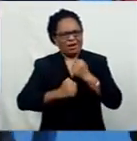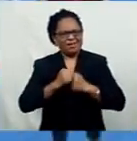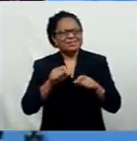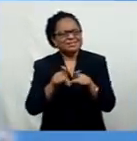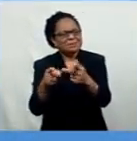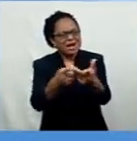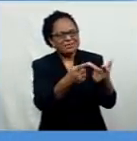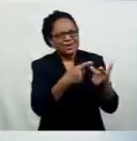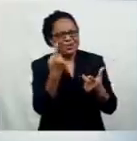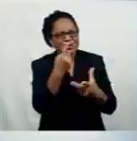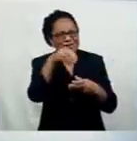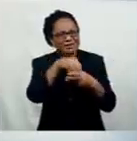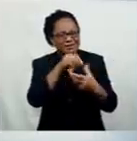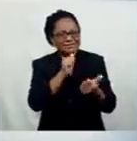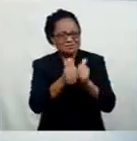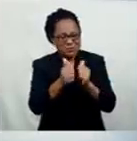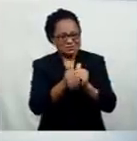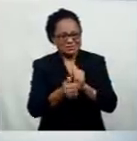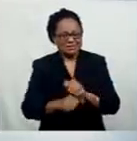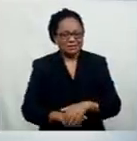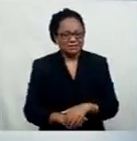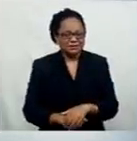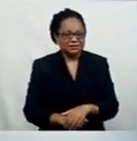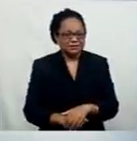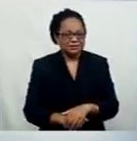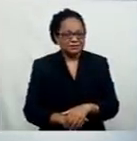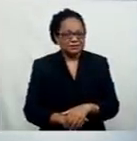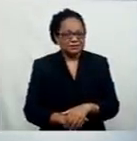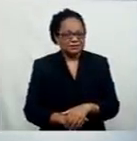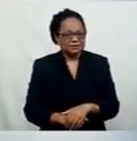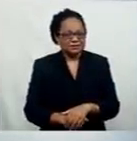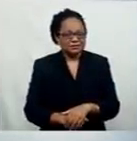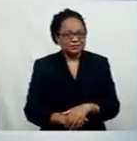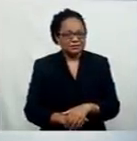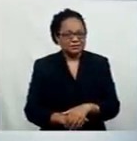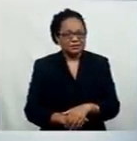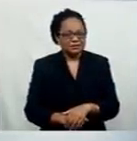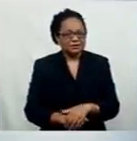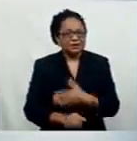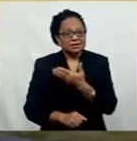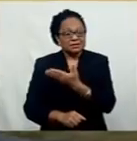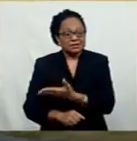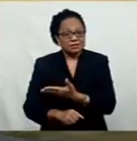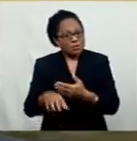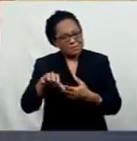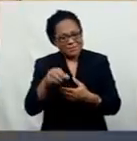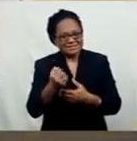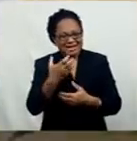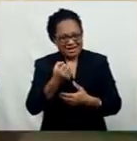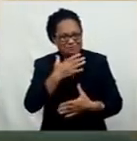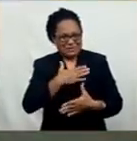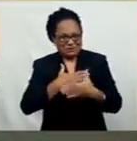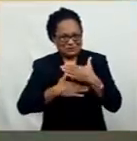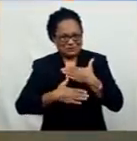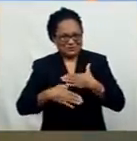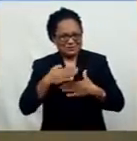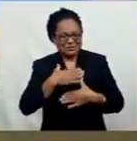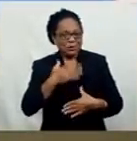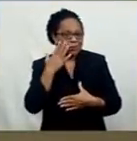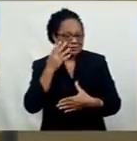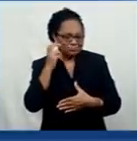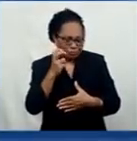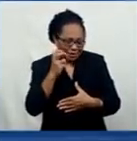I just kind of have a lot of patience in me